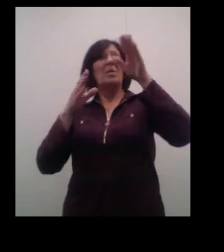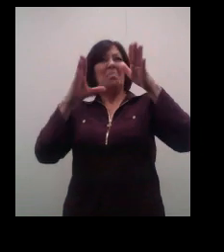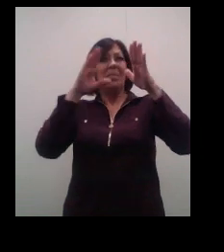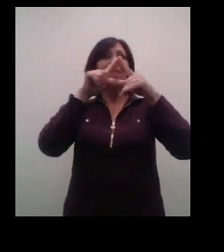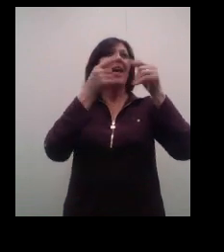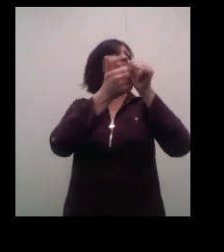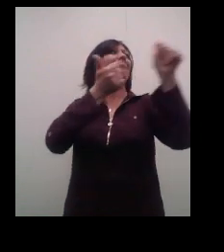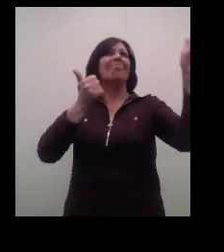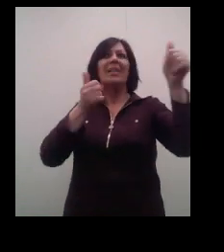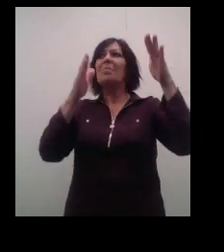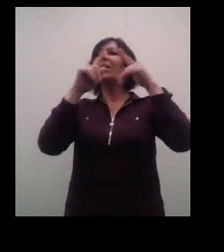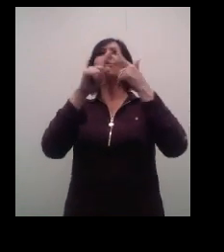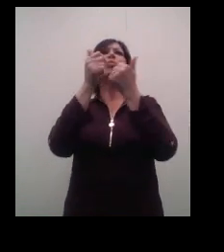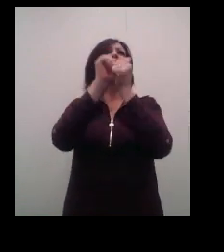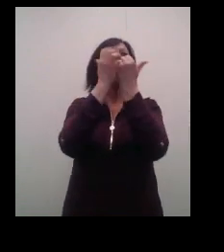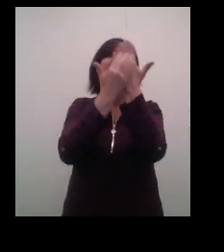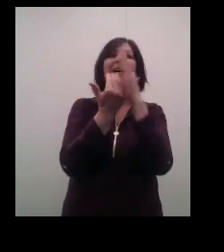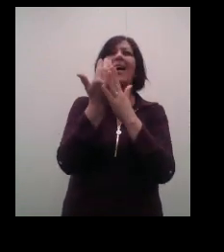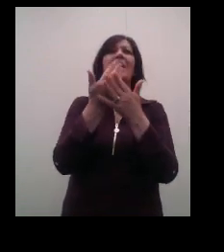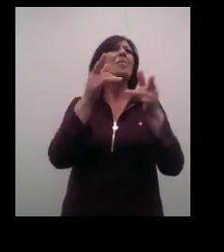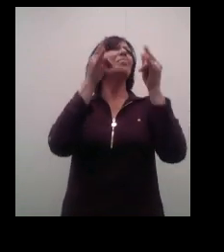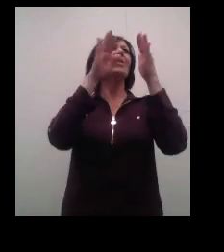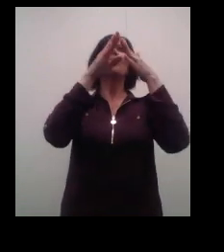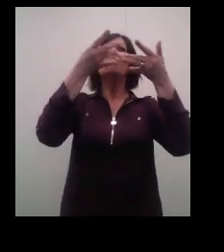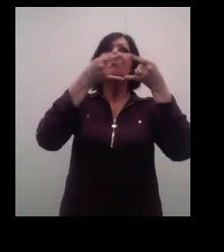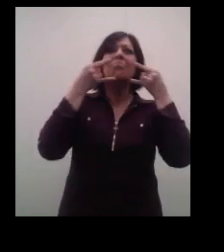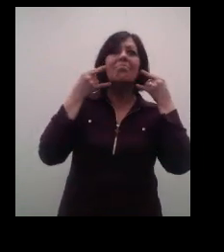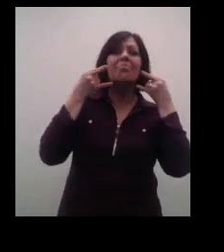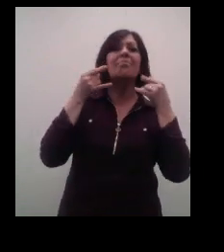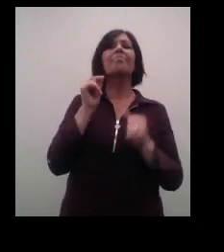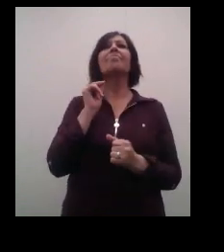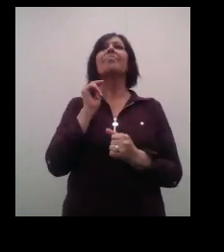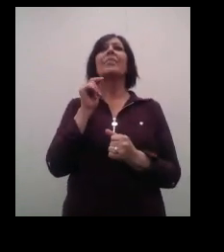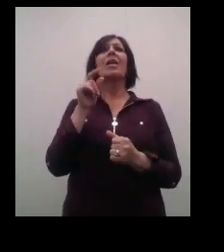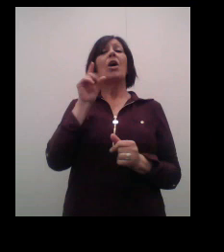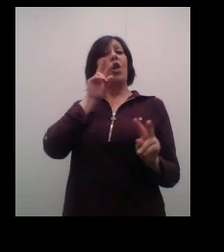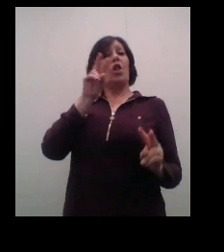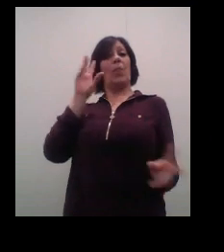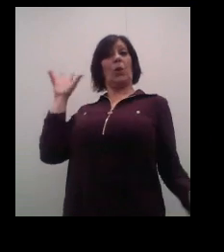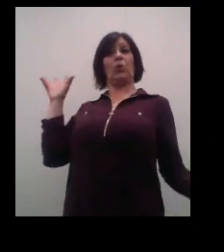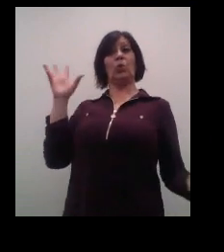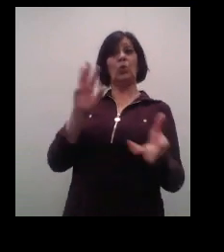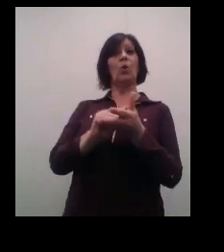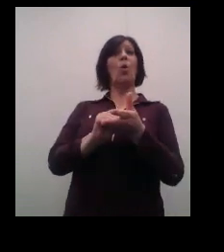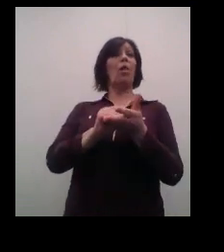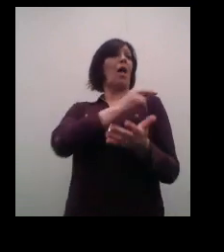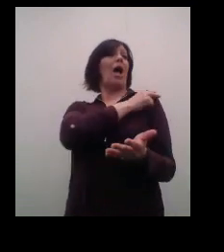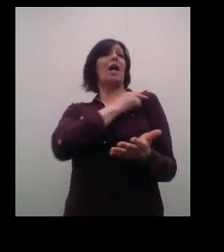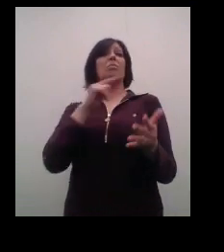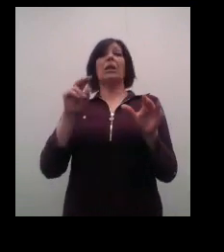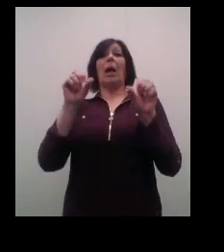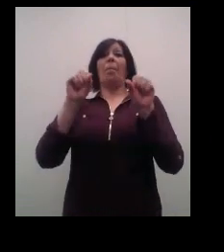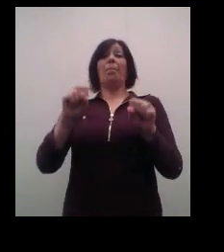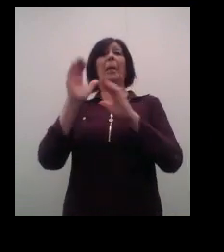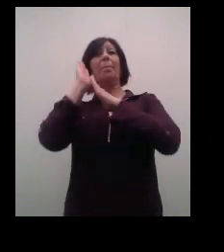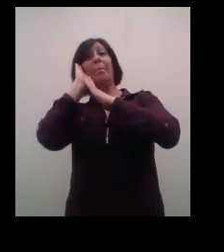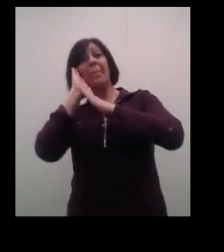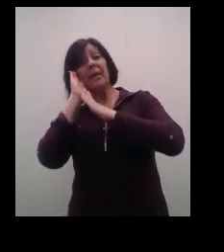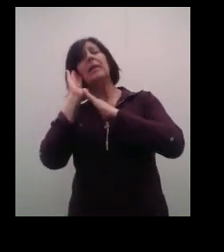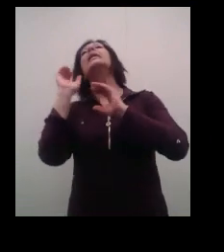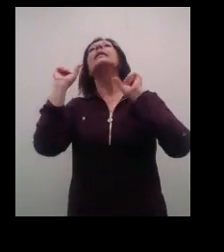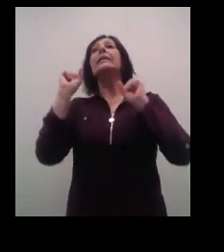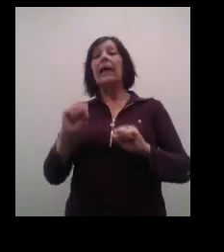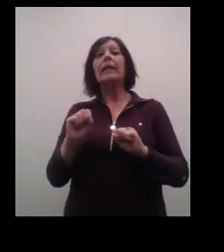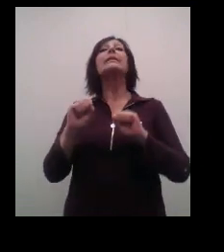that's very important. Again, looking at our total hospital capacity, even though our numbers have